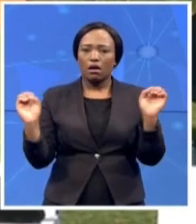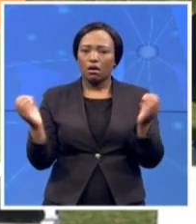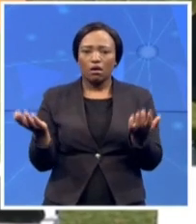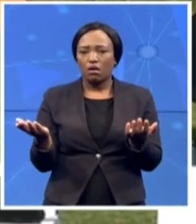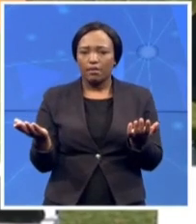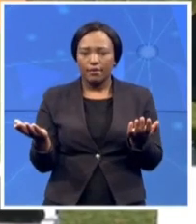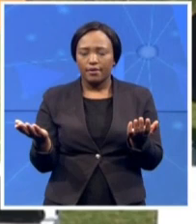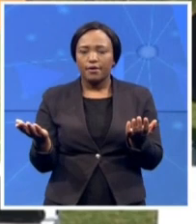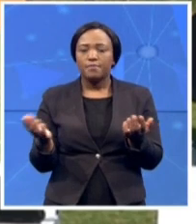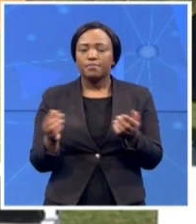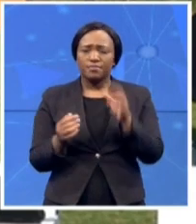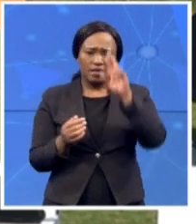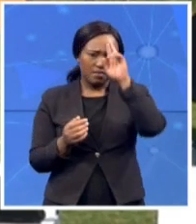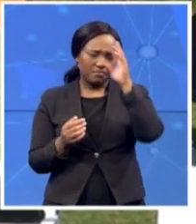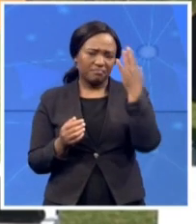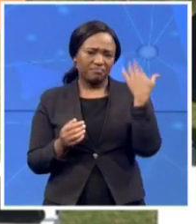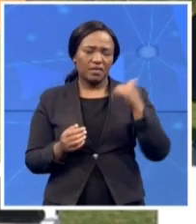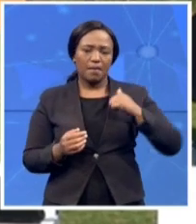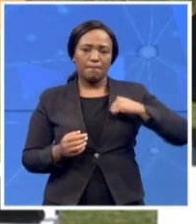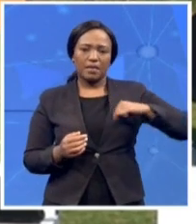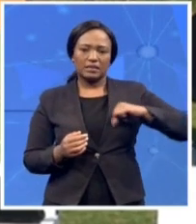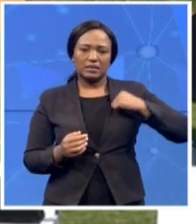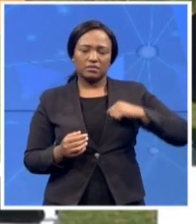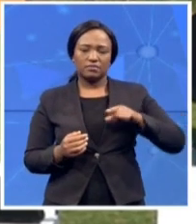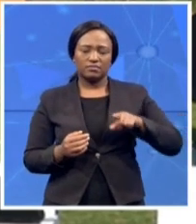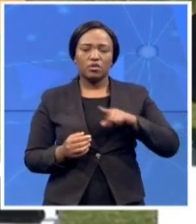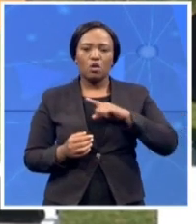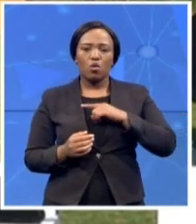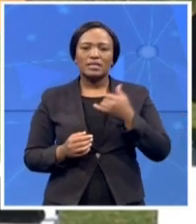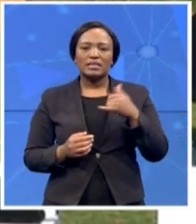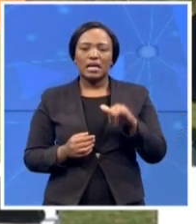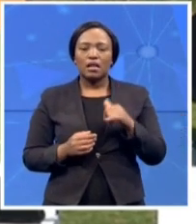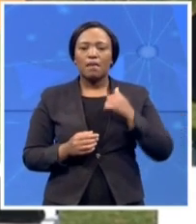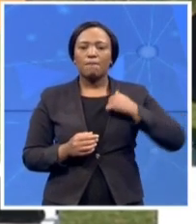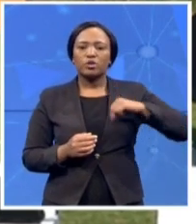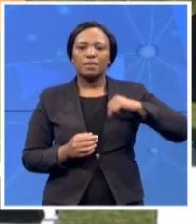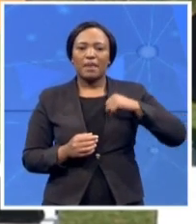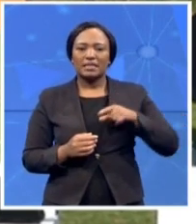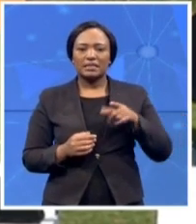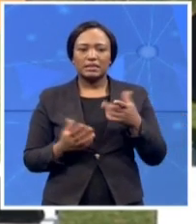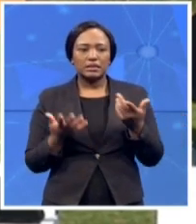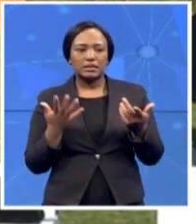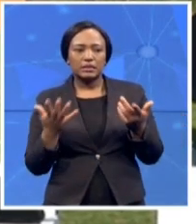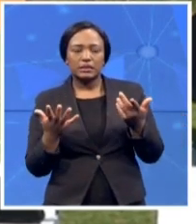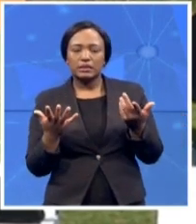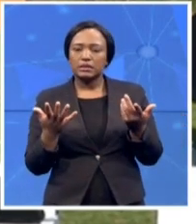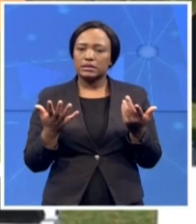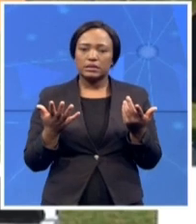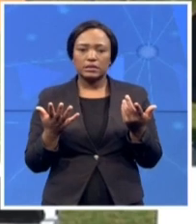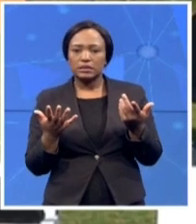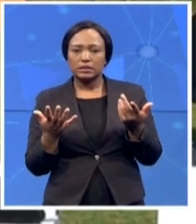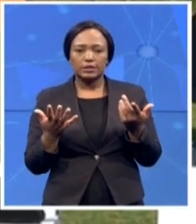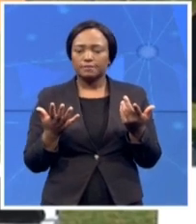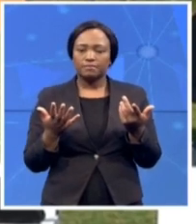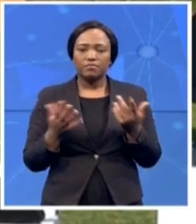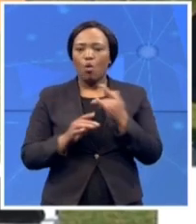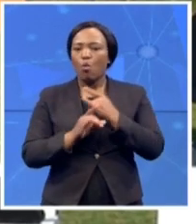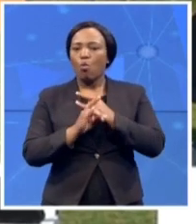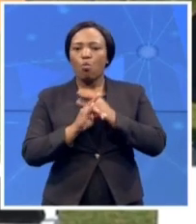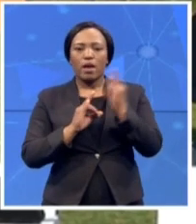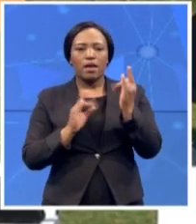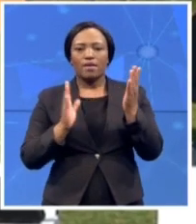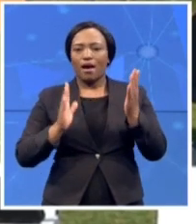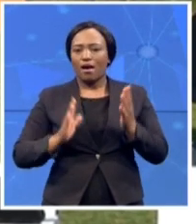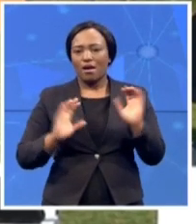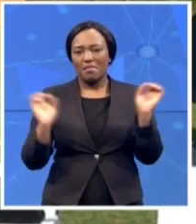it's a hang-on municipality where at least it requires to have political parties that are actually responsible. So